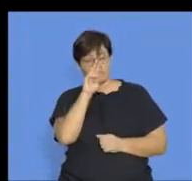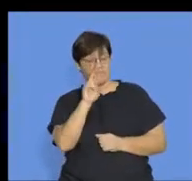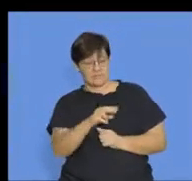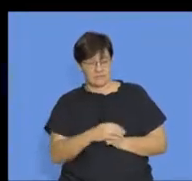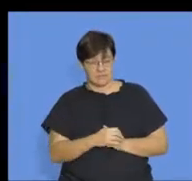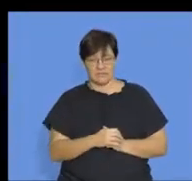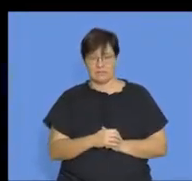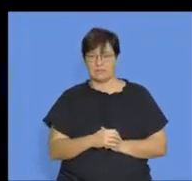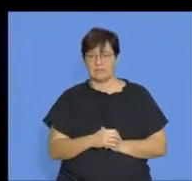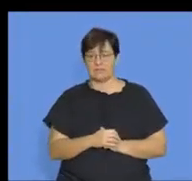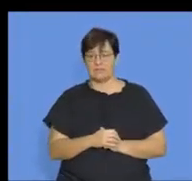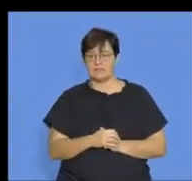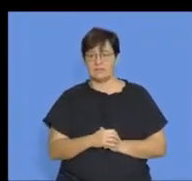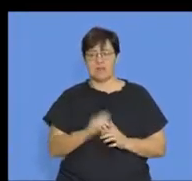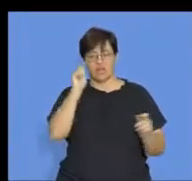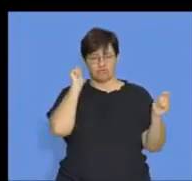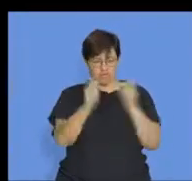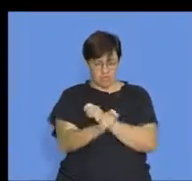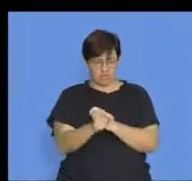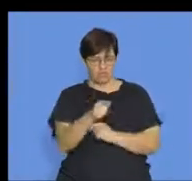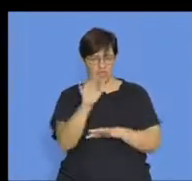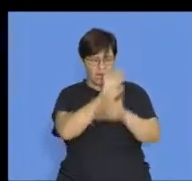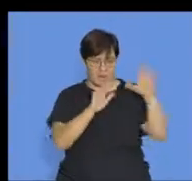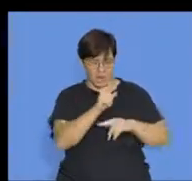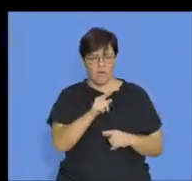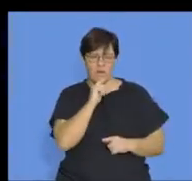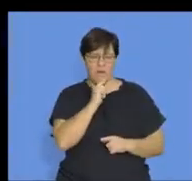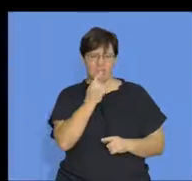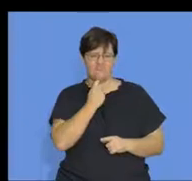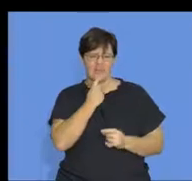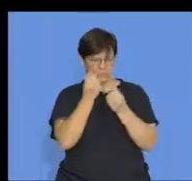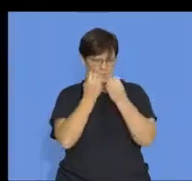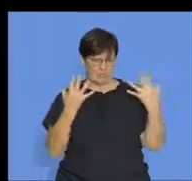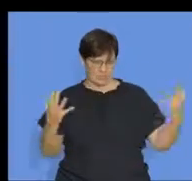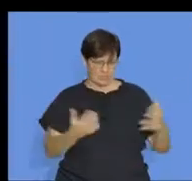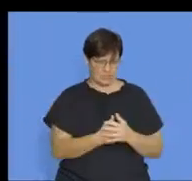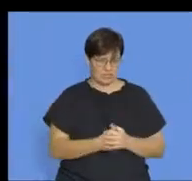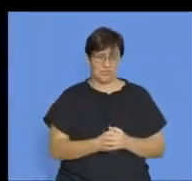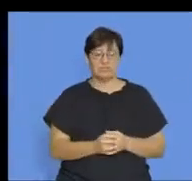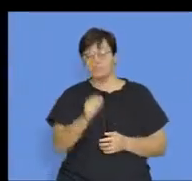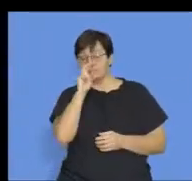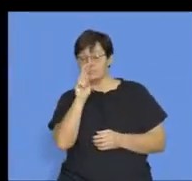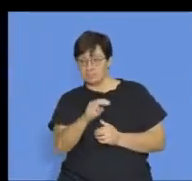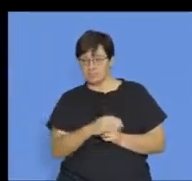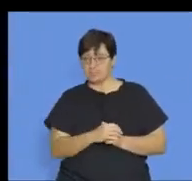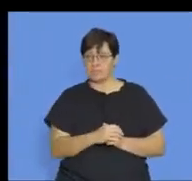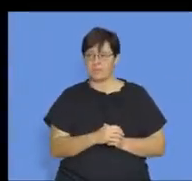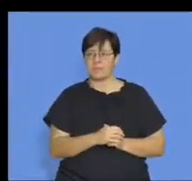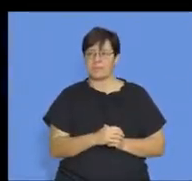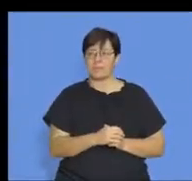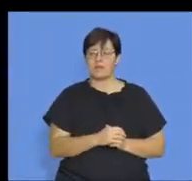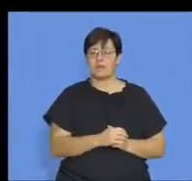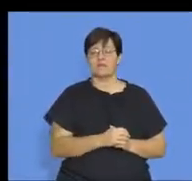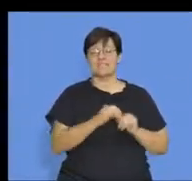as you can see, I'm just going to quickly change the color of my pen because there's too much of red at the moment. So as you can see, for